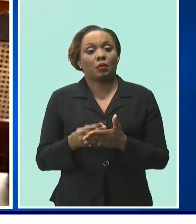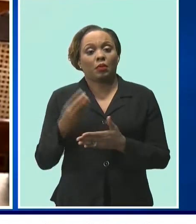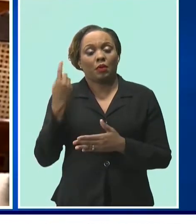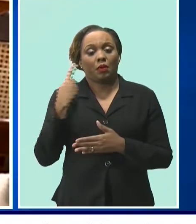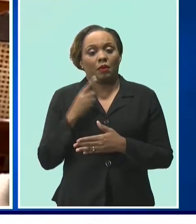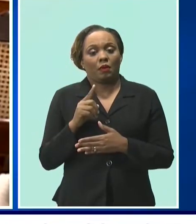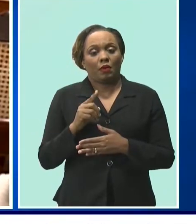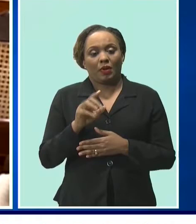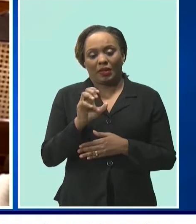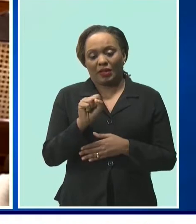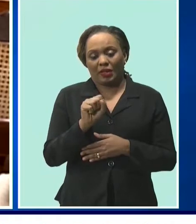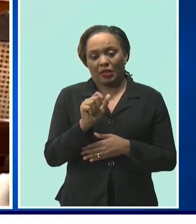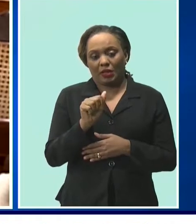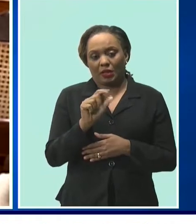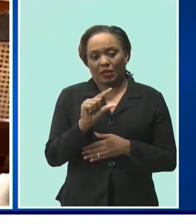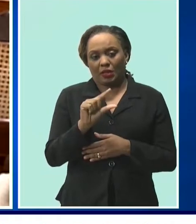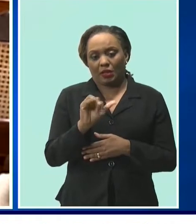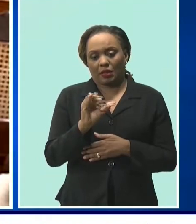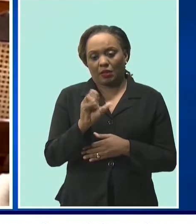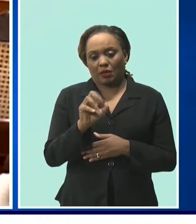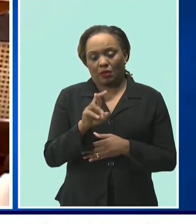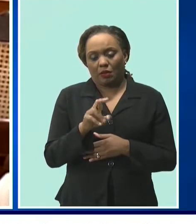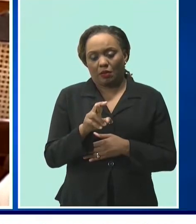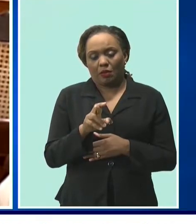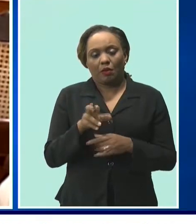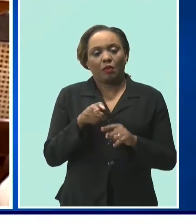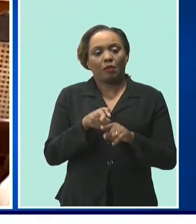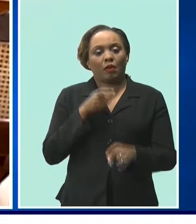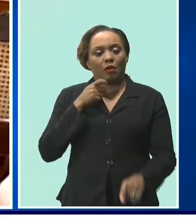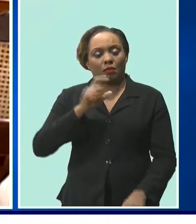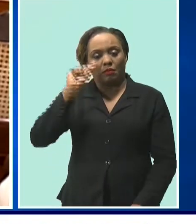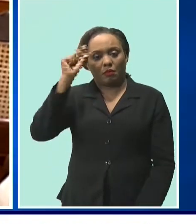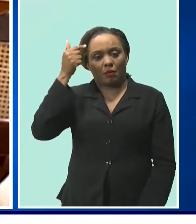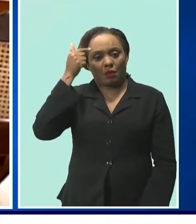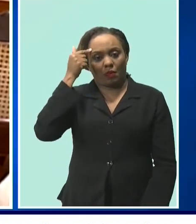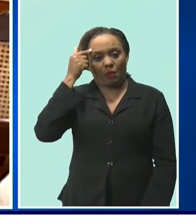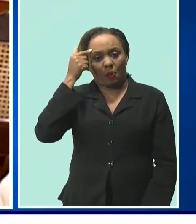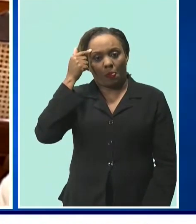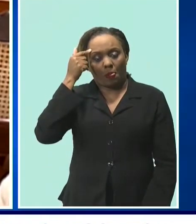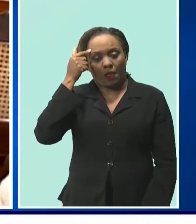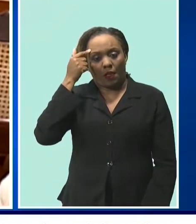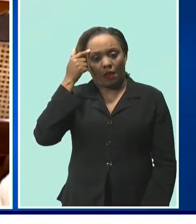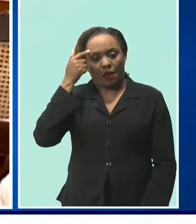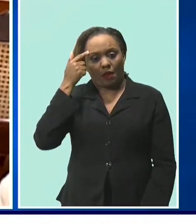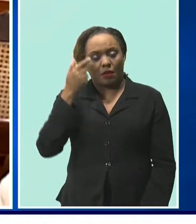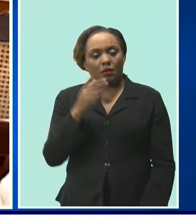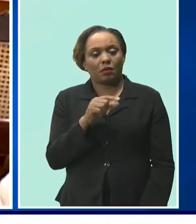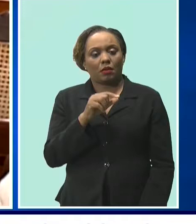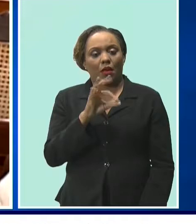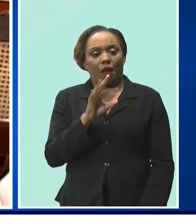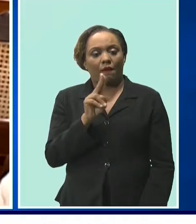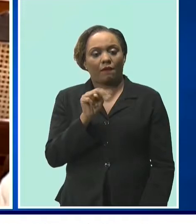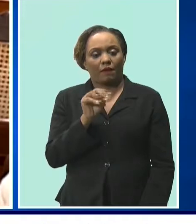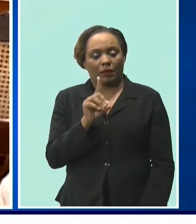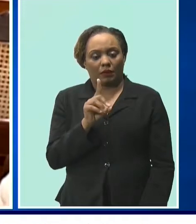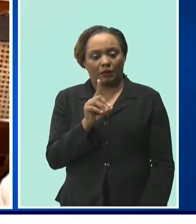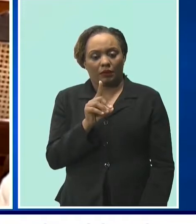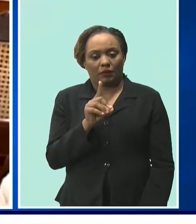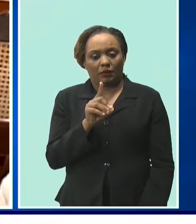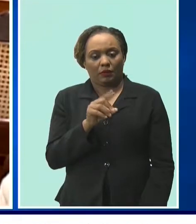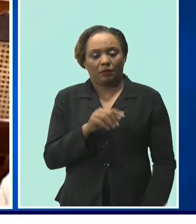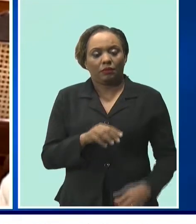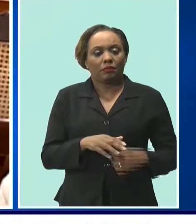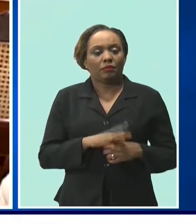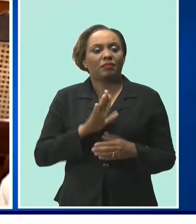to honor these bonds would come from government's consolidated fund, the central government bank account.